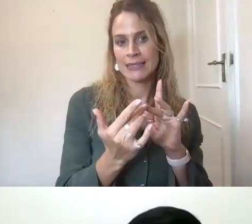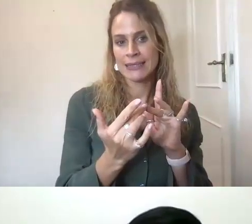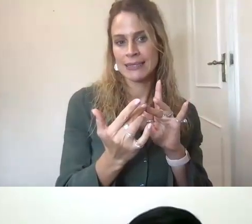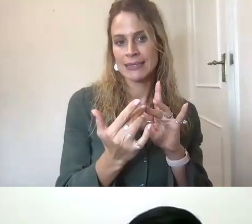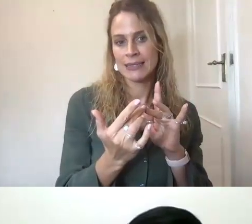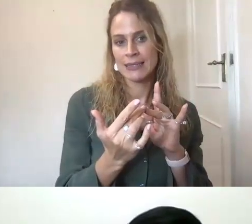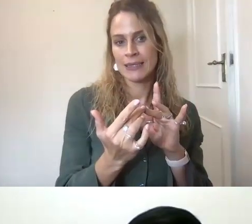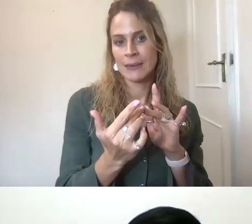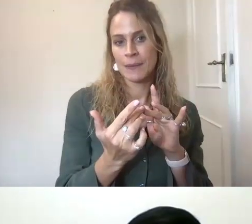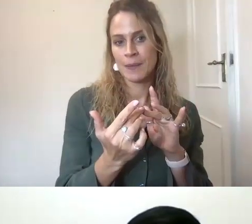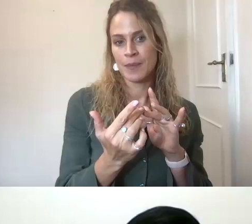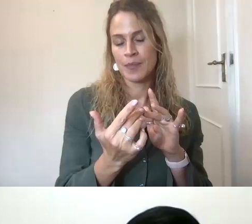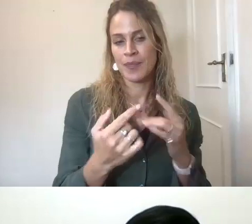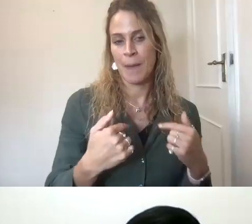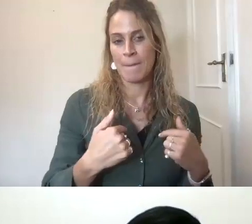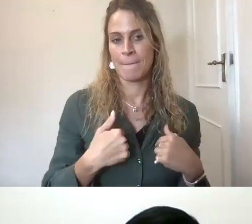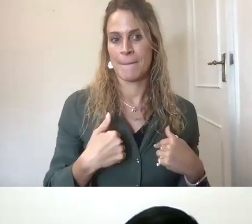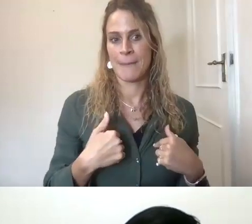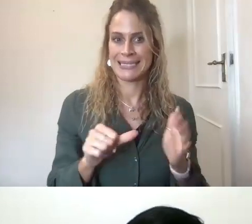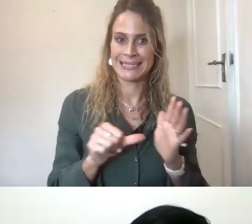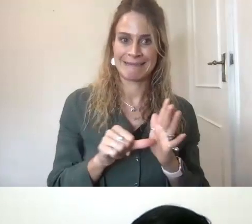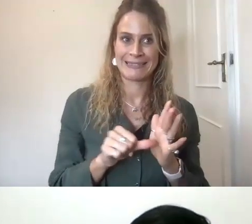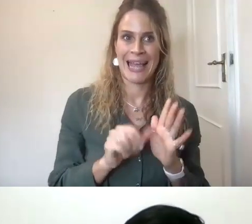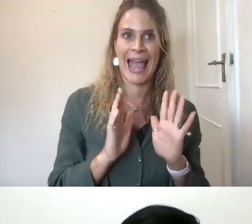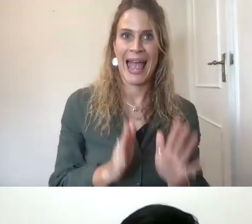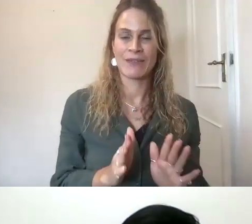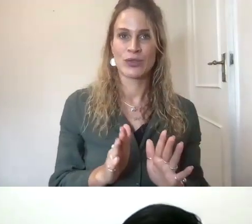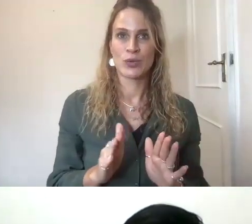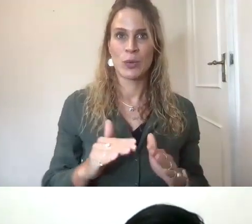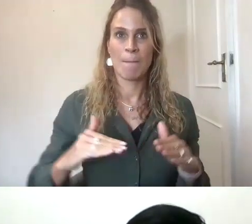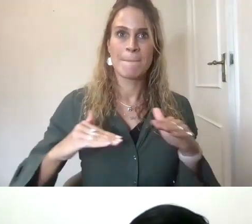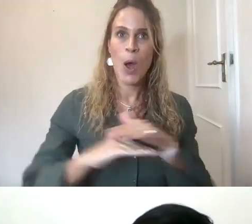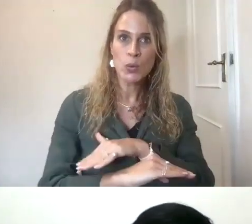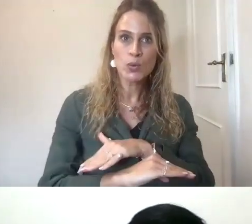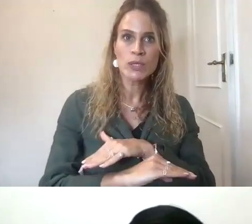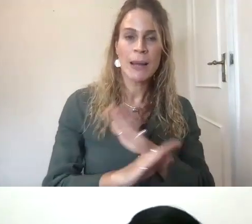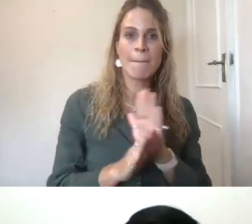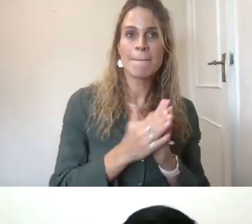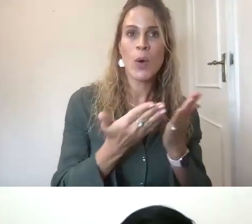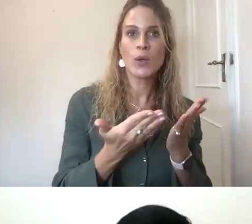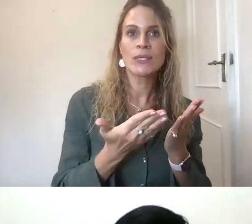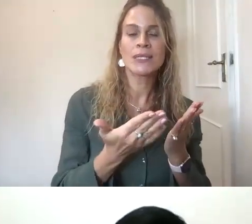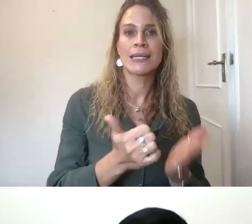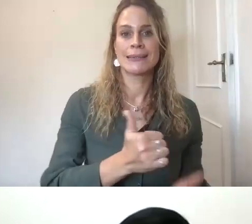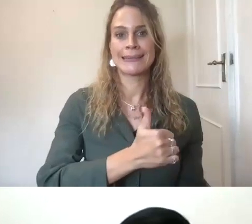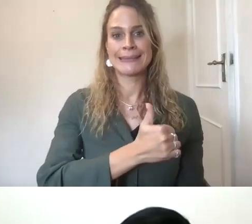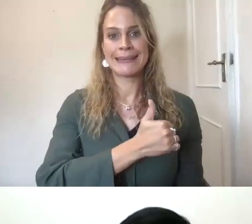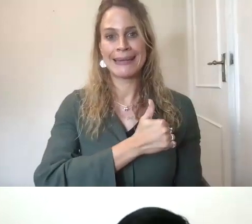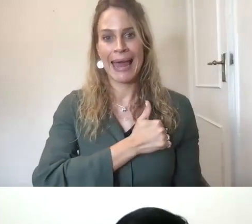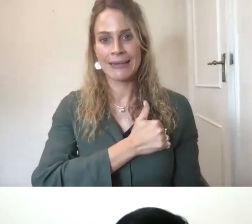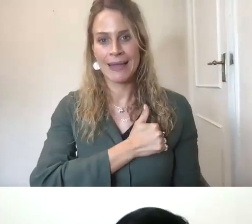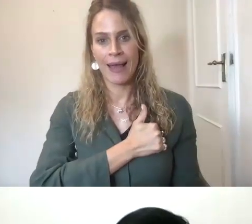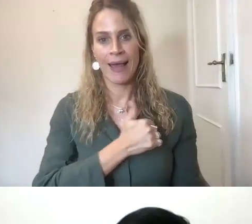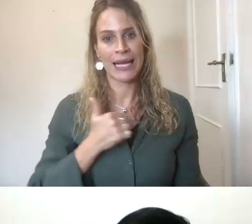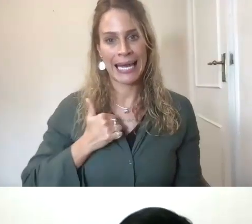have to get the books to Canada, because it's not easy always to get the